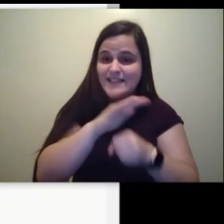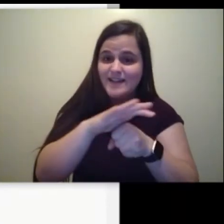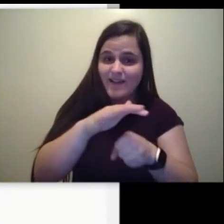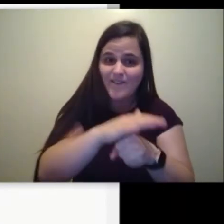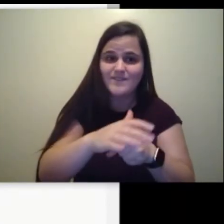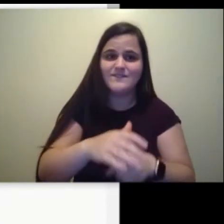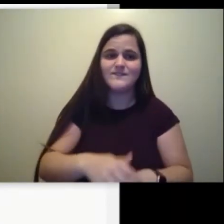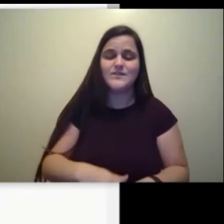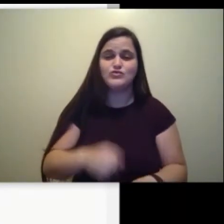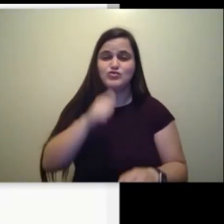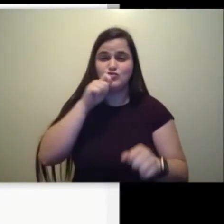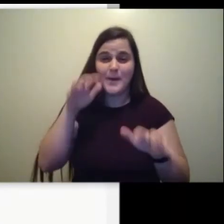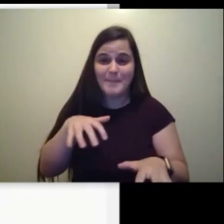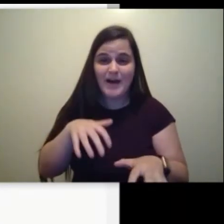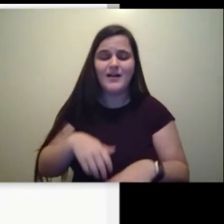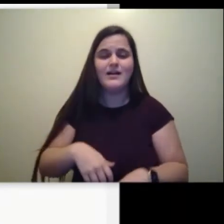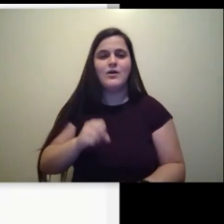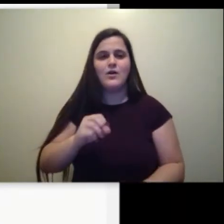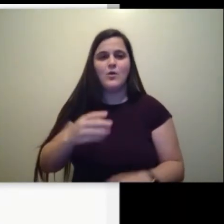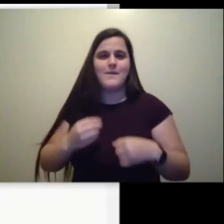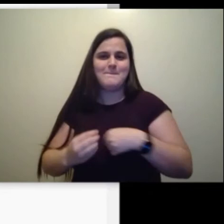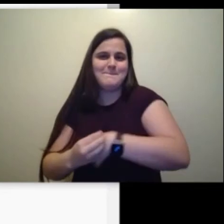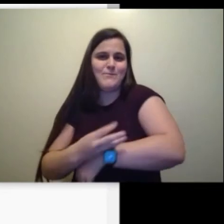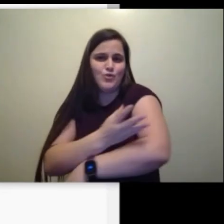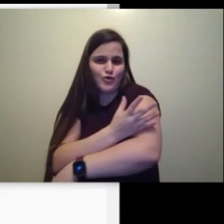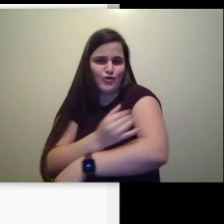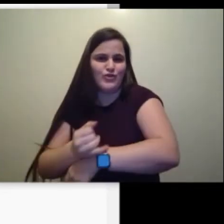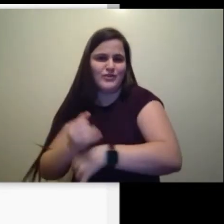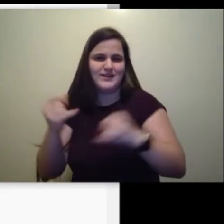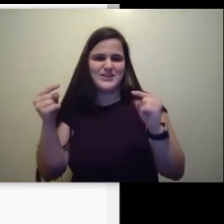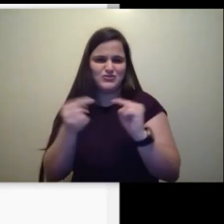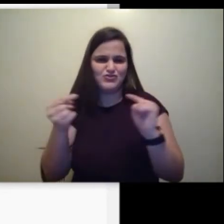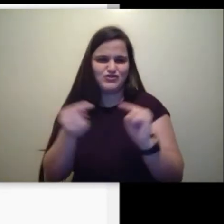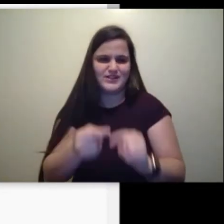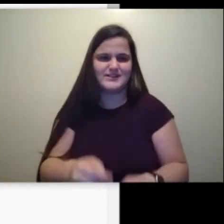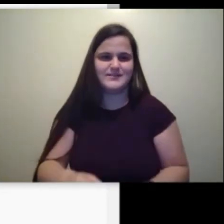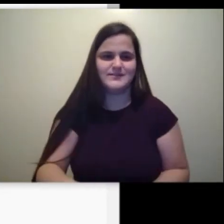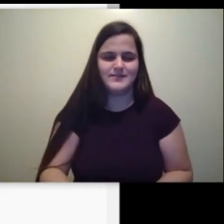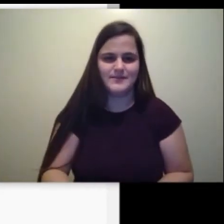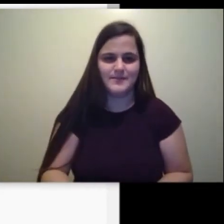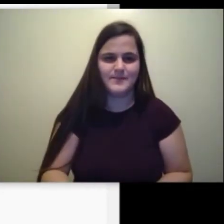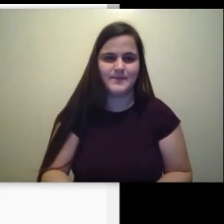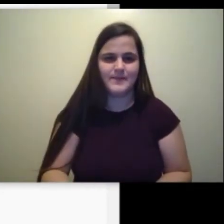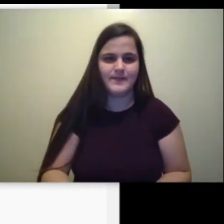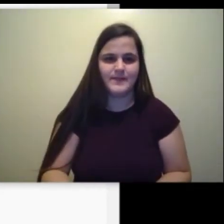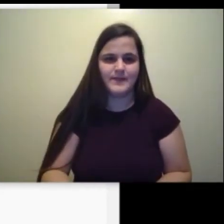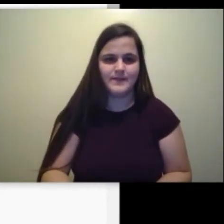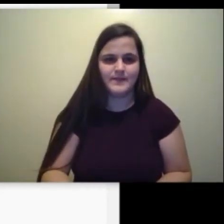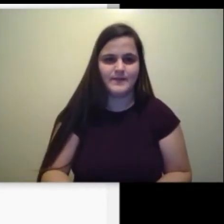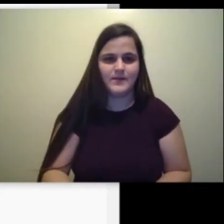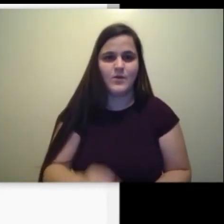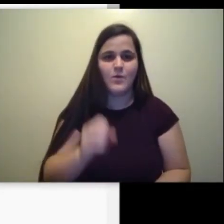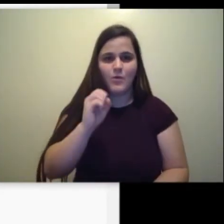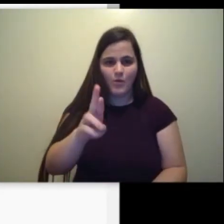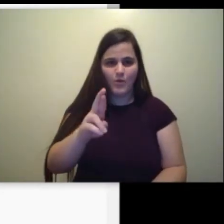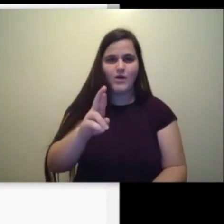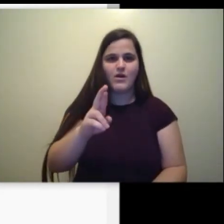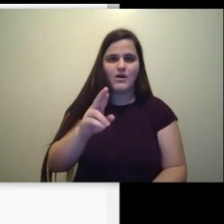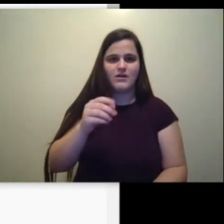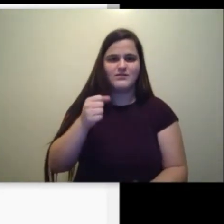injuries, as well as various conditions impacting nutrient absorption like inflammatory bowel